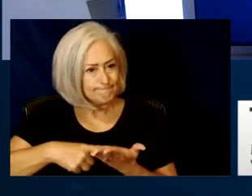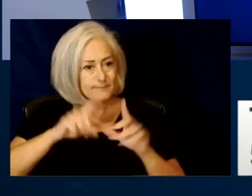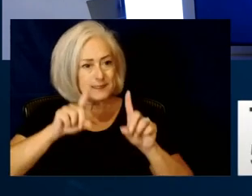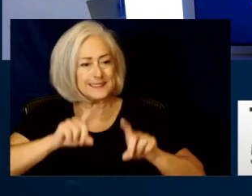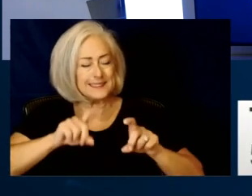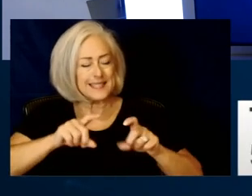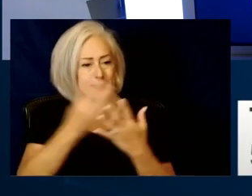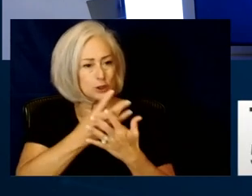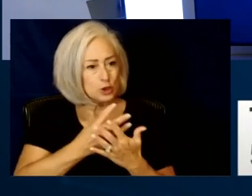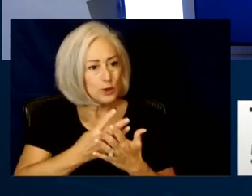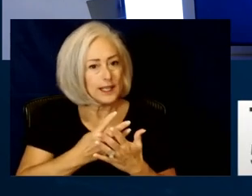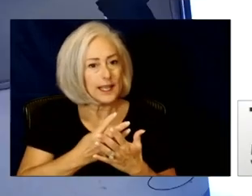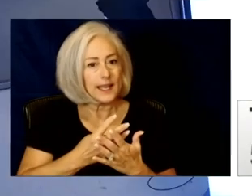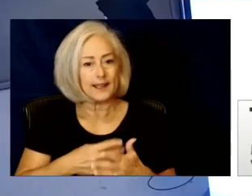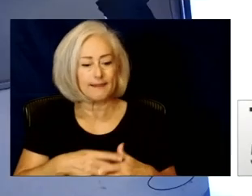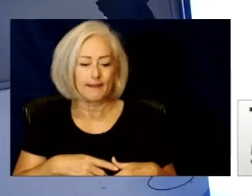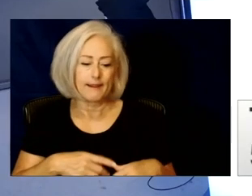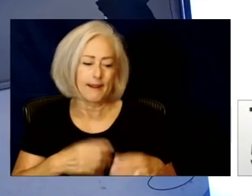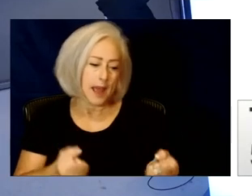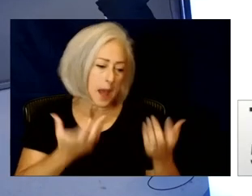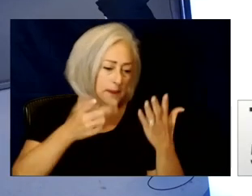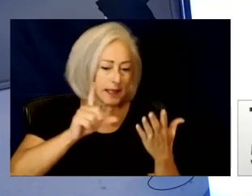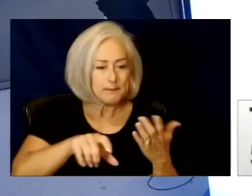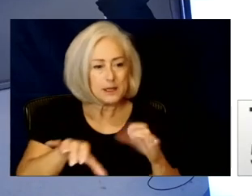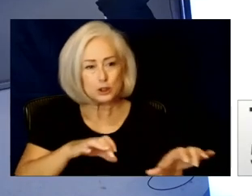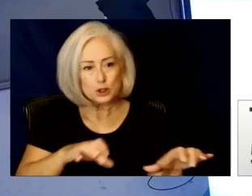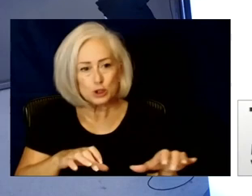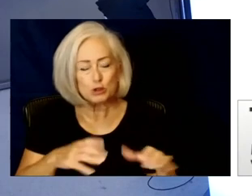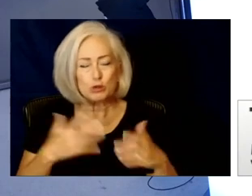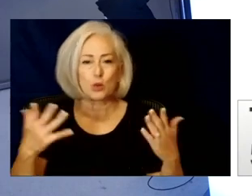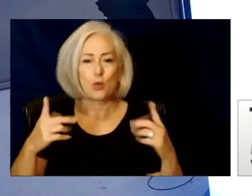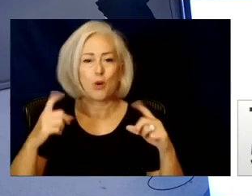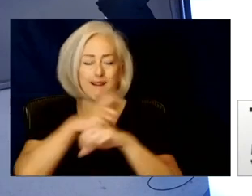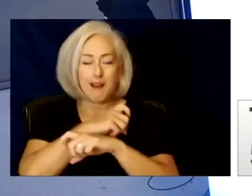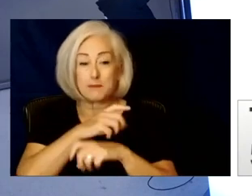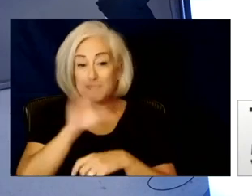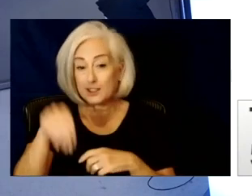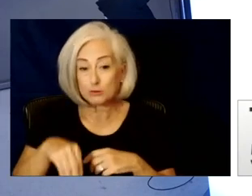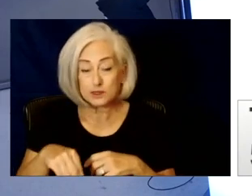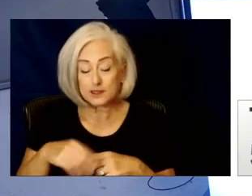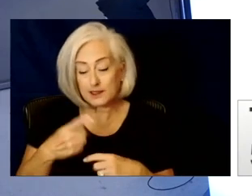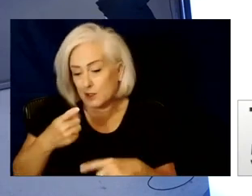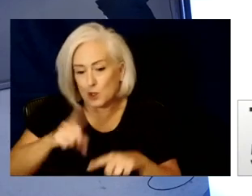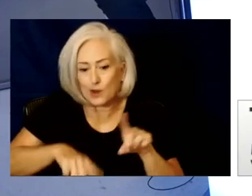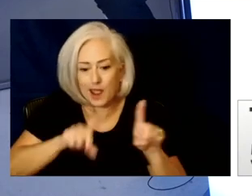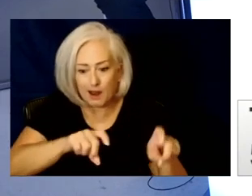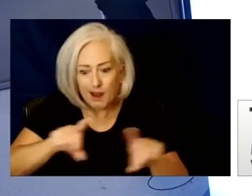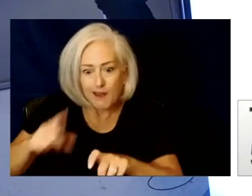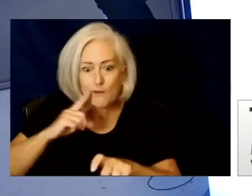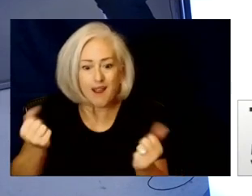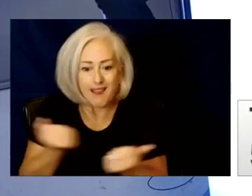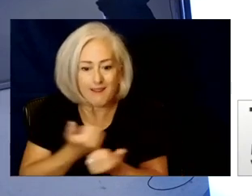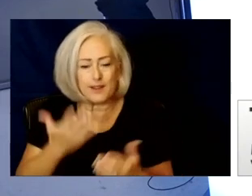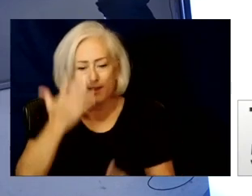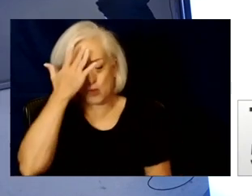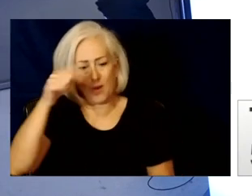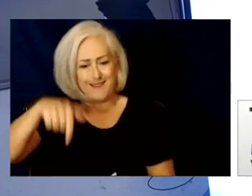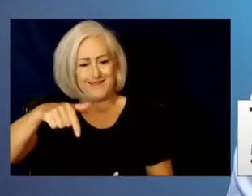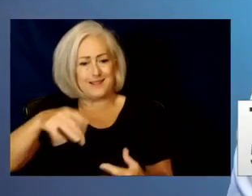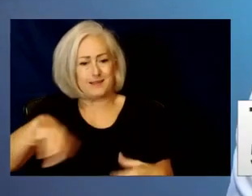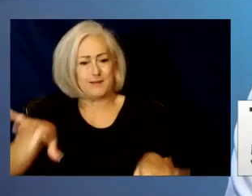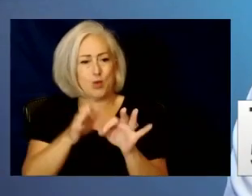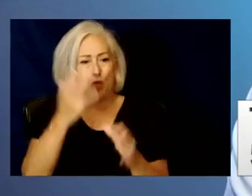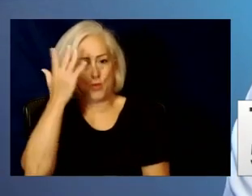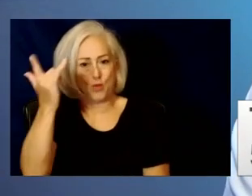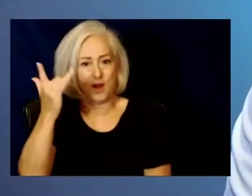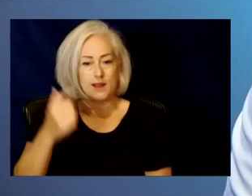to do, what's the complication rate, because you can't screen everybody for everything. So why this? Well, this is the best tool